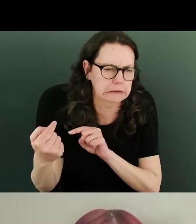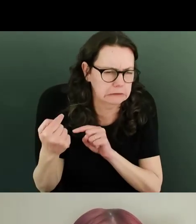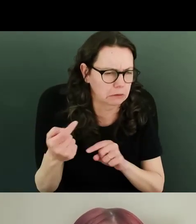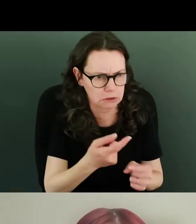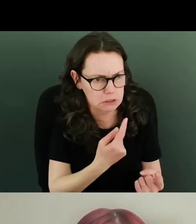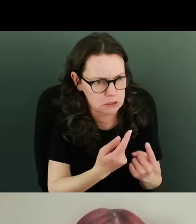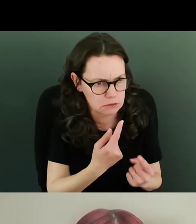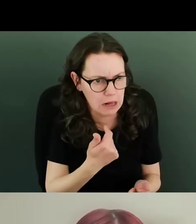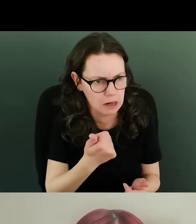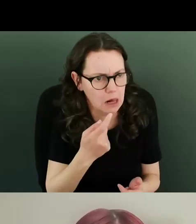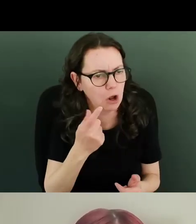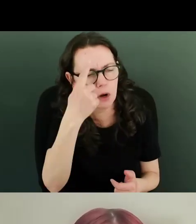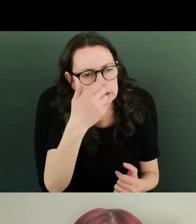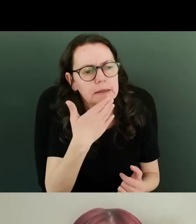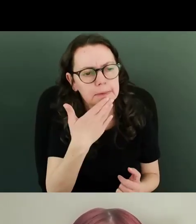awesome.